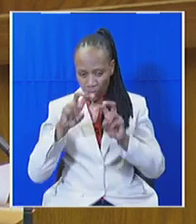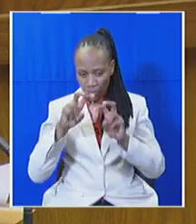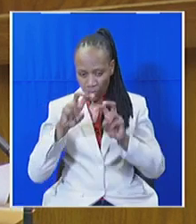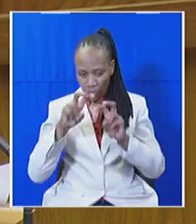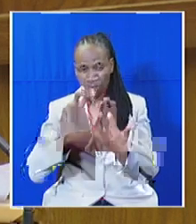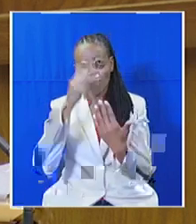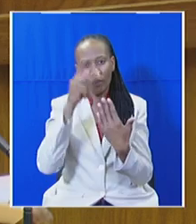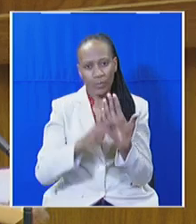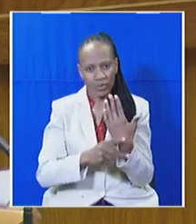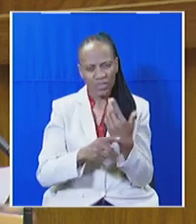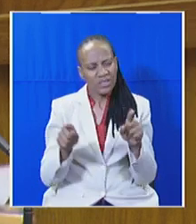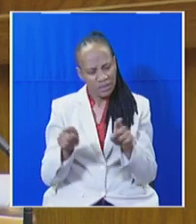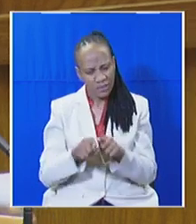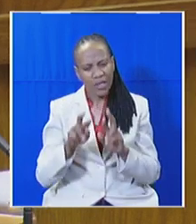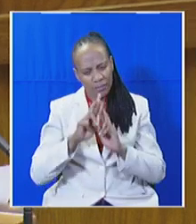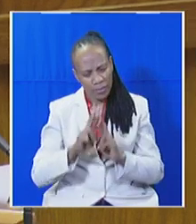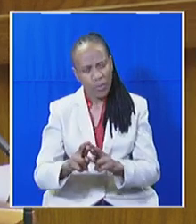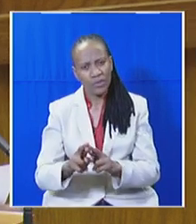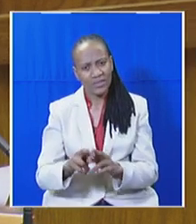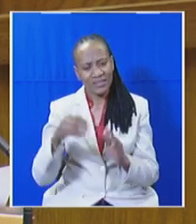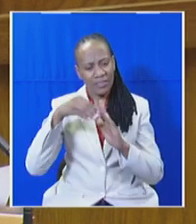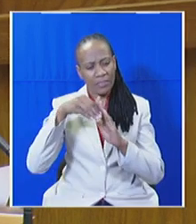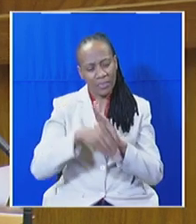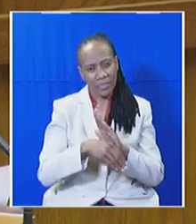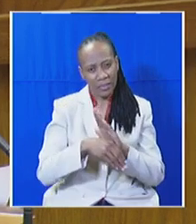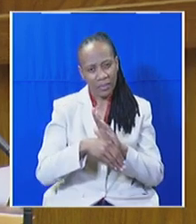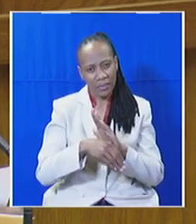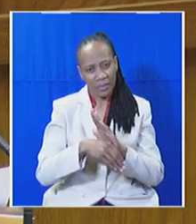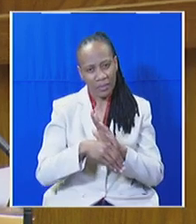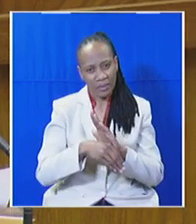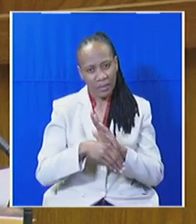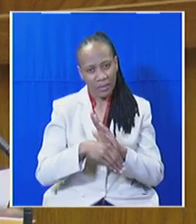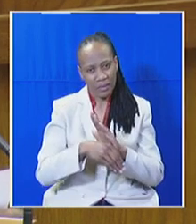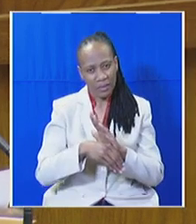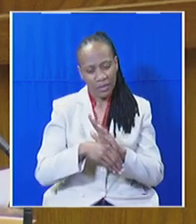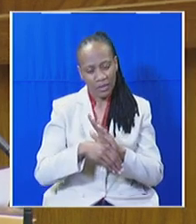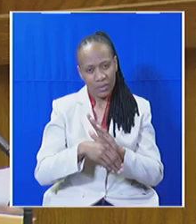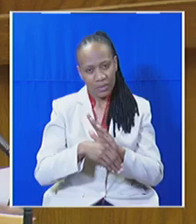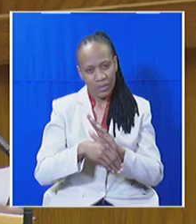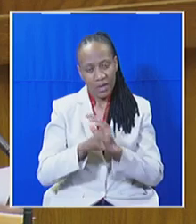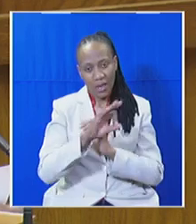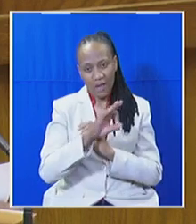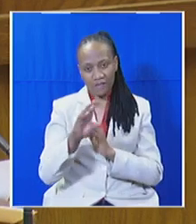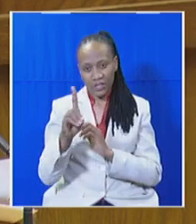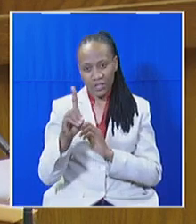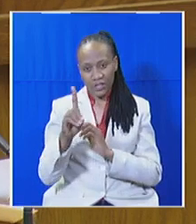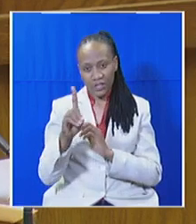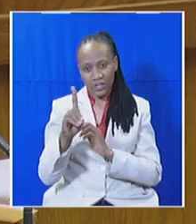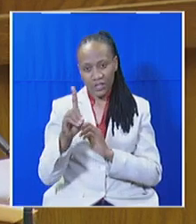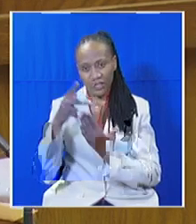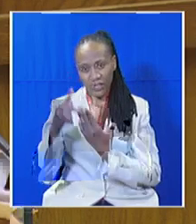reports decline in greenfield FDI